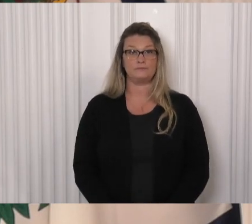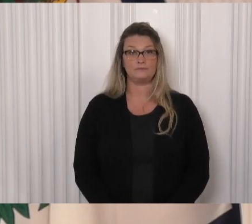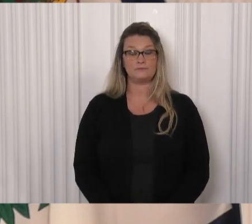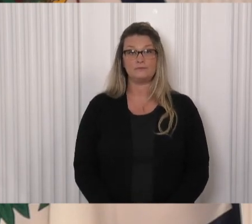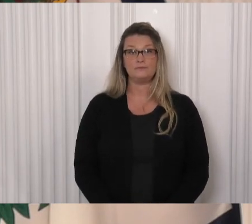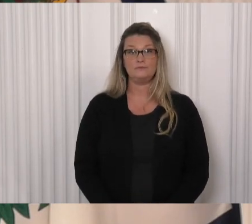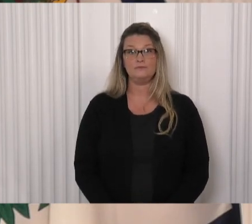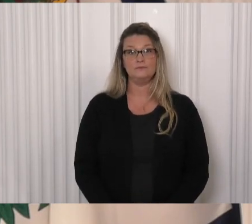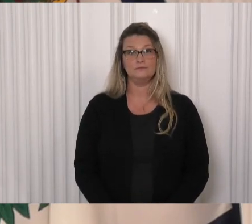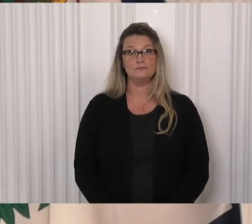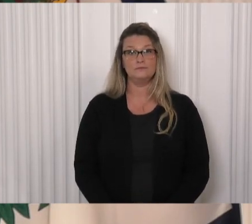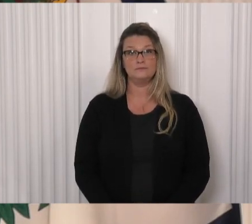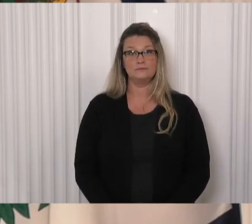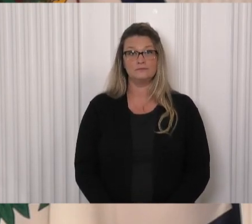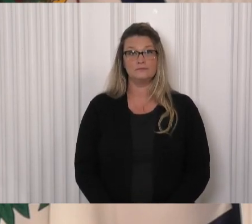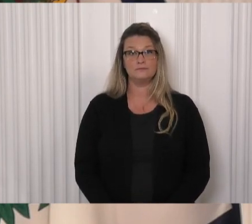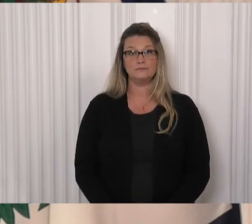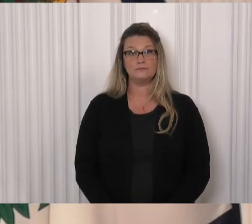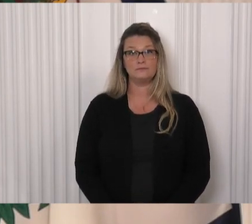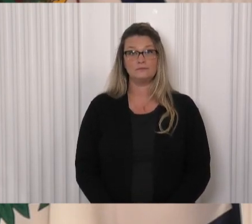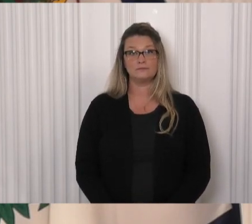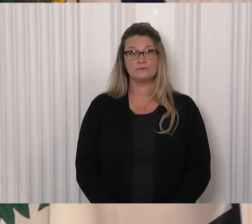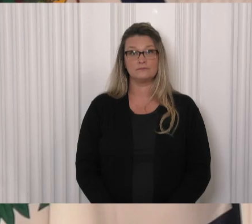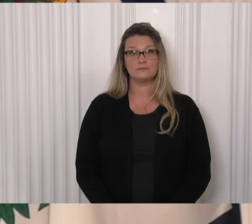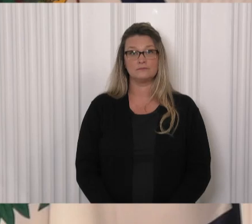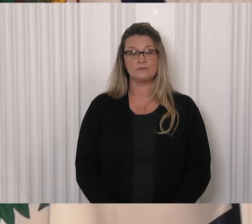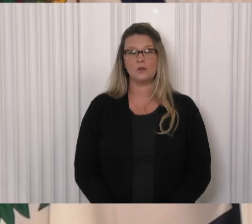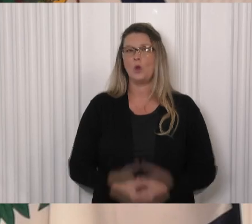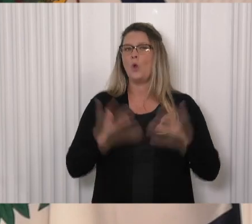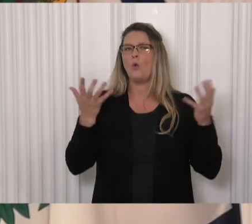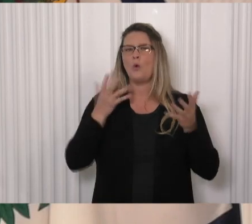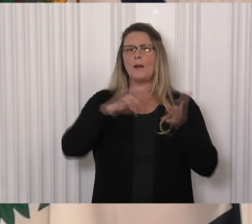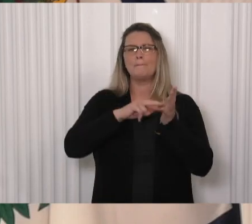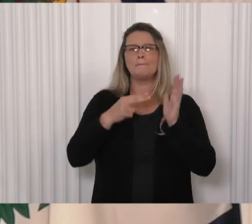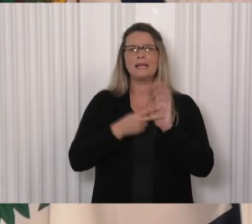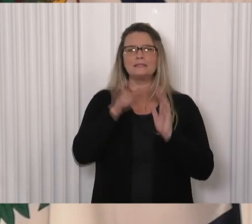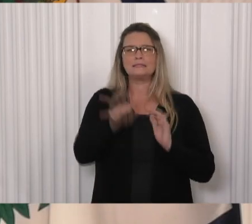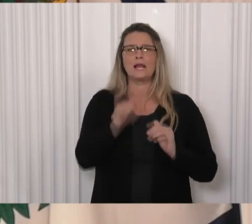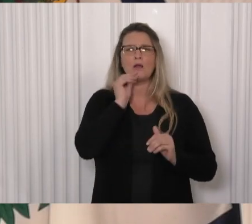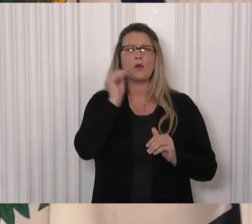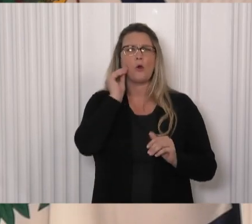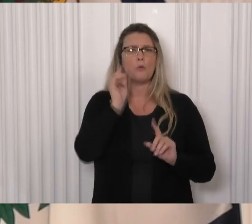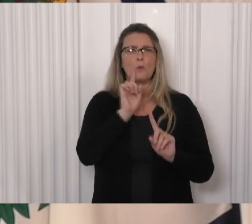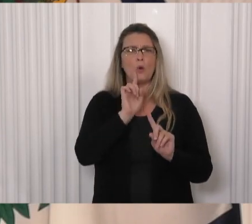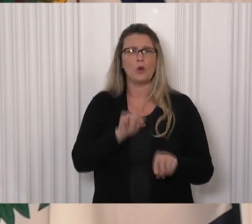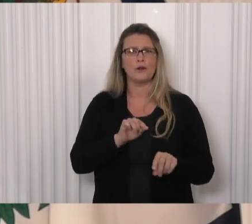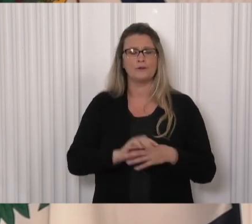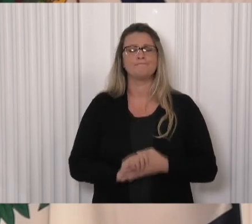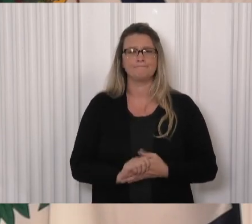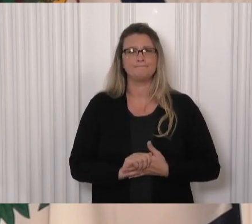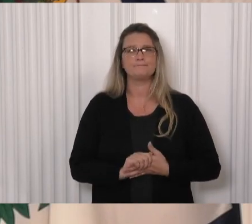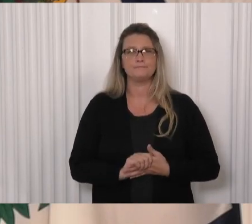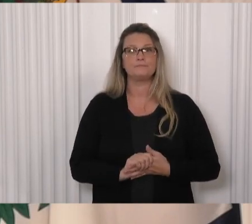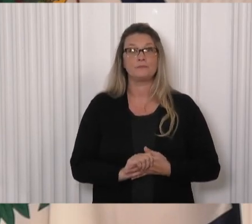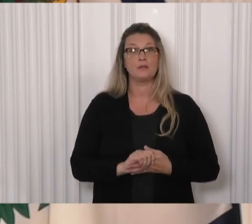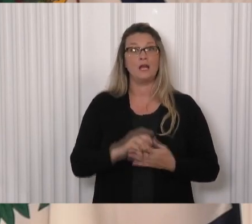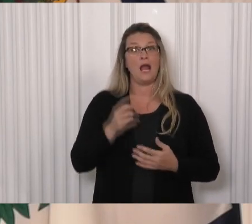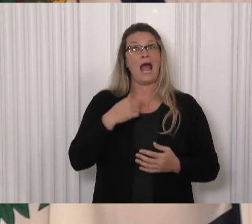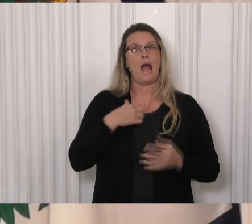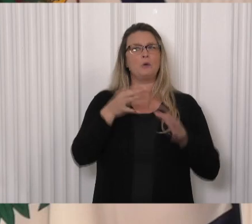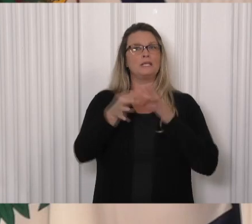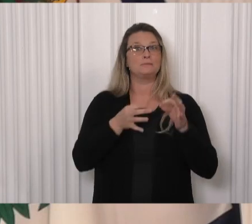Now, let me tell you a little bit about what a stay-home order is. And I'll start with what it is